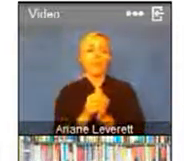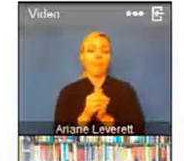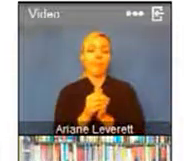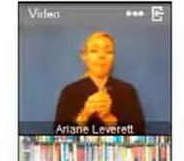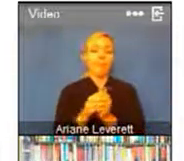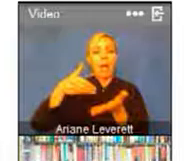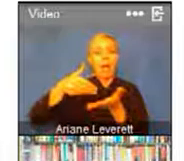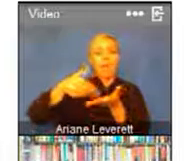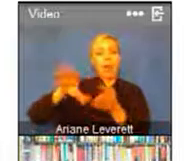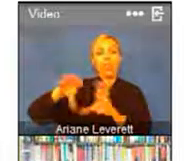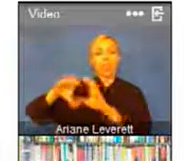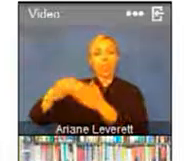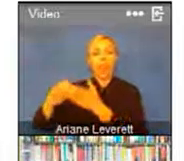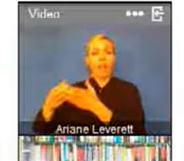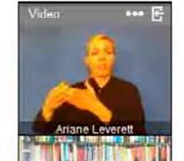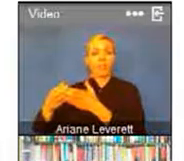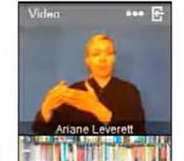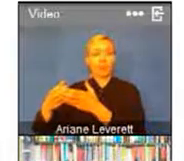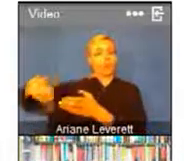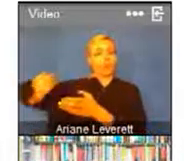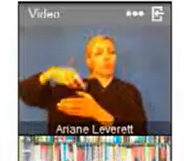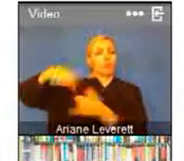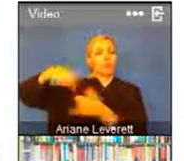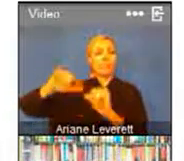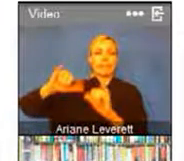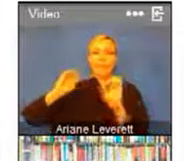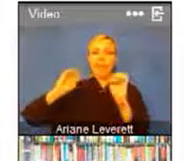Let's continue with some numbers